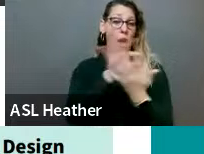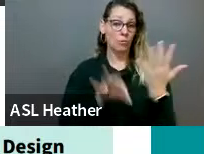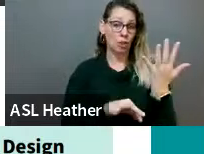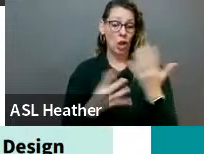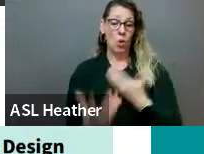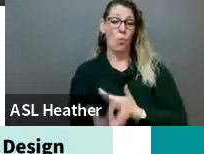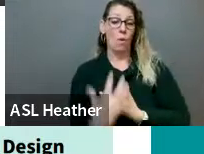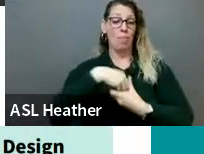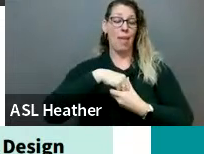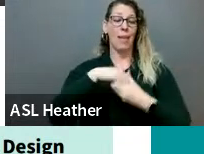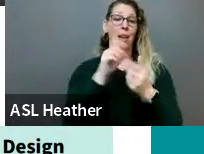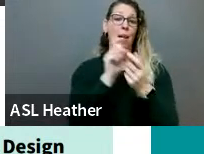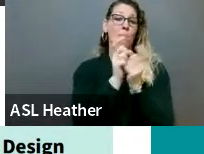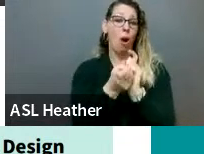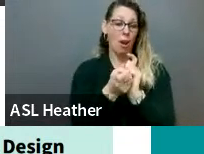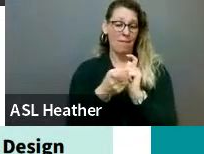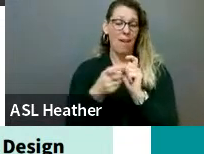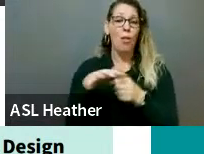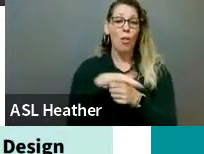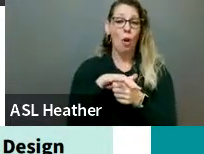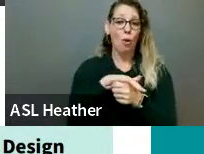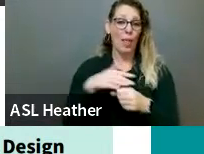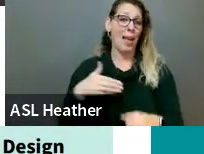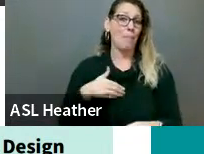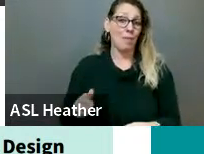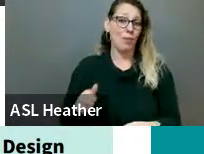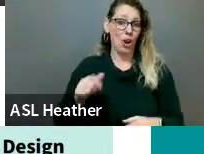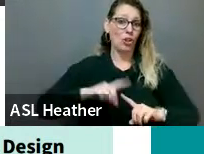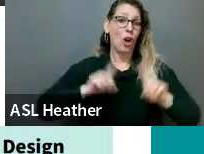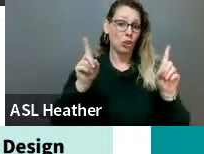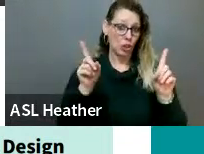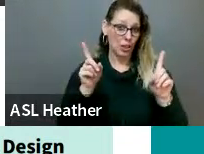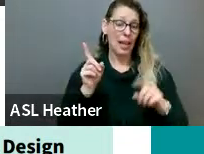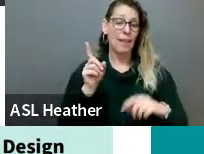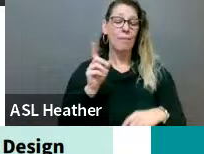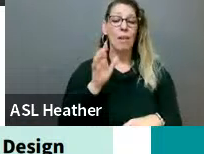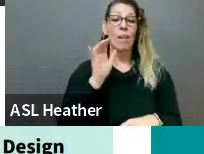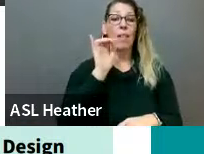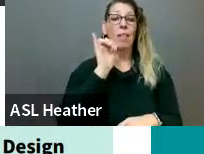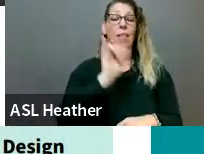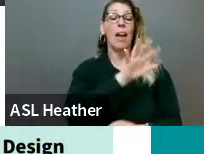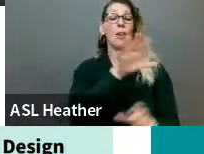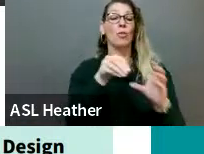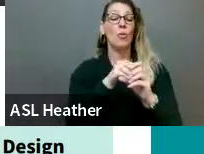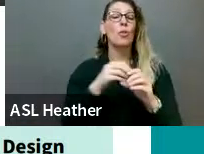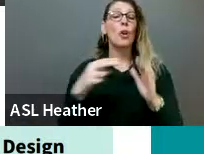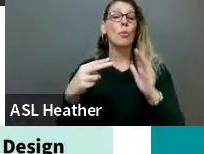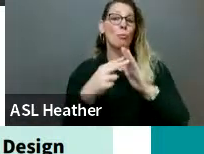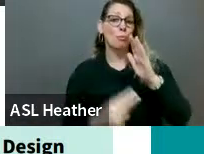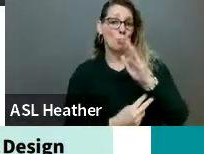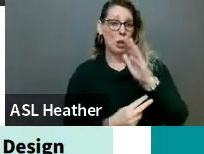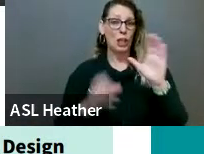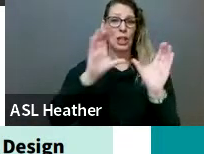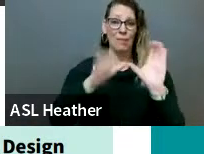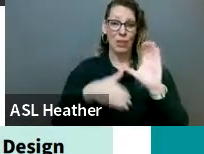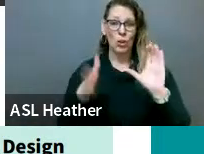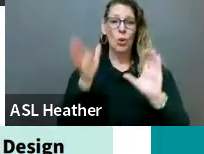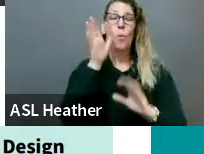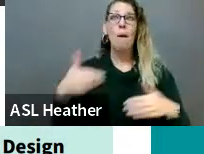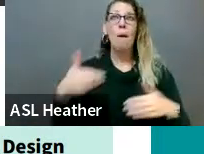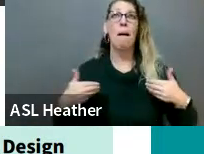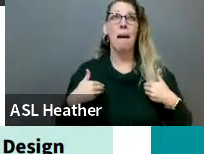within the modified locally preferred alternative include the bridge configuration. So that bridge configuration will